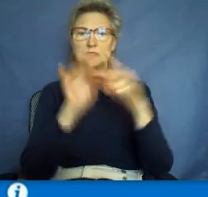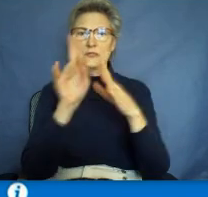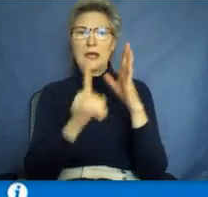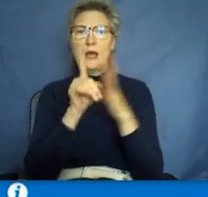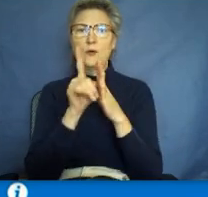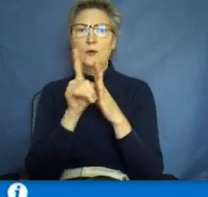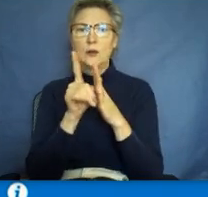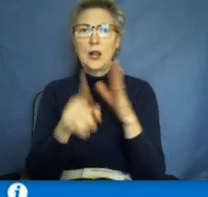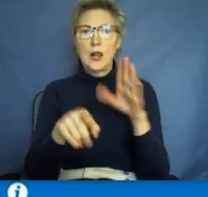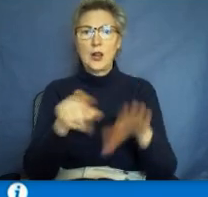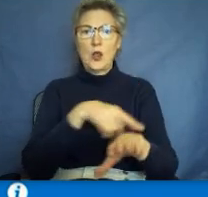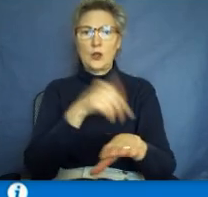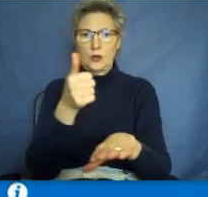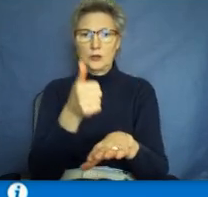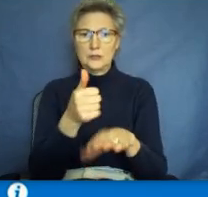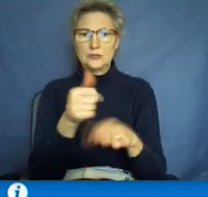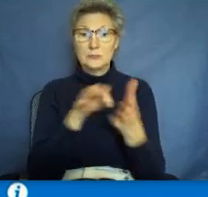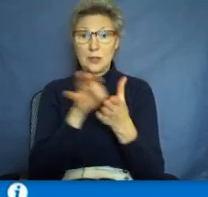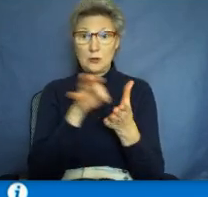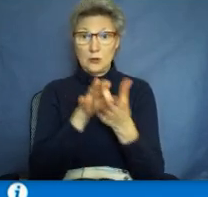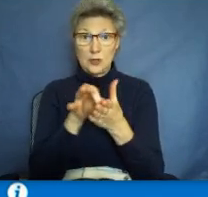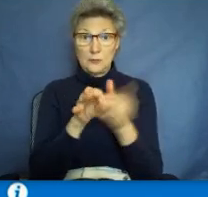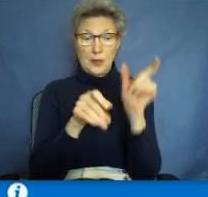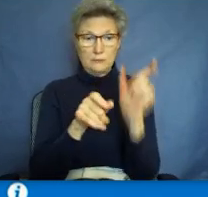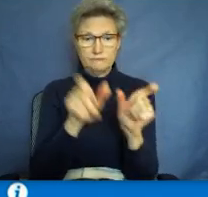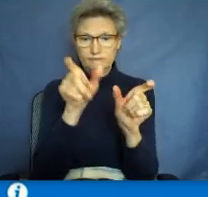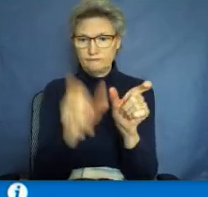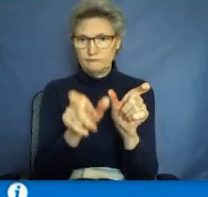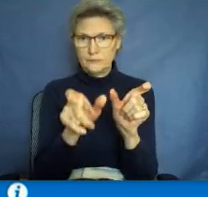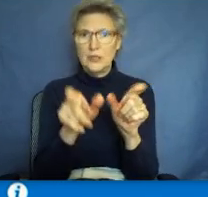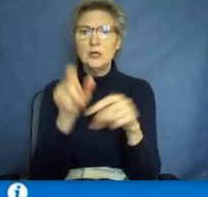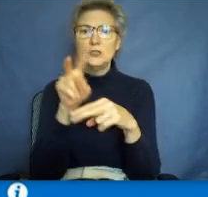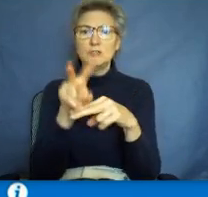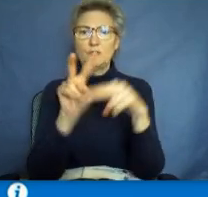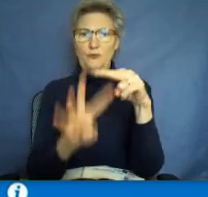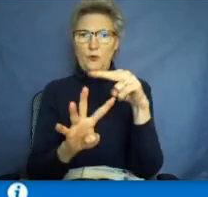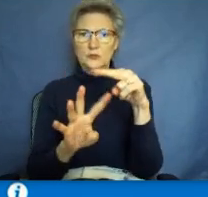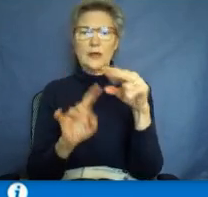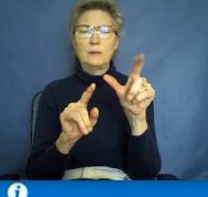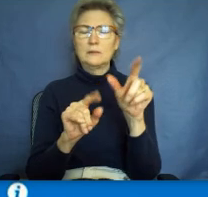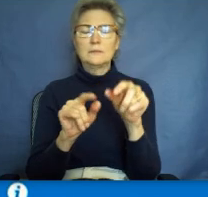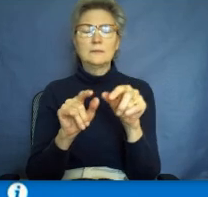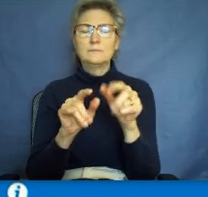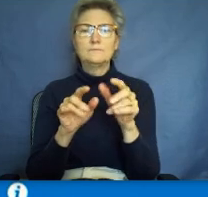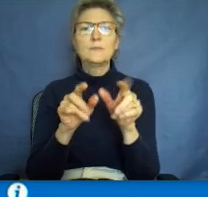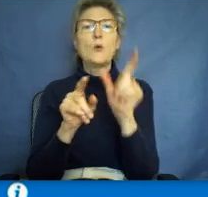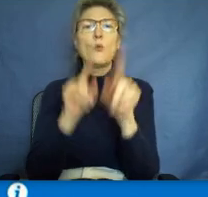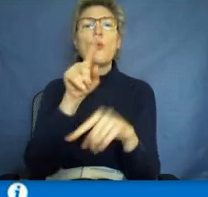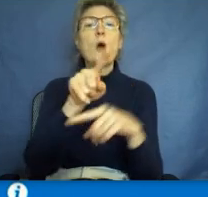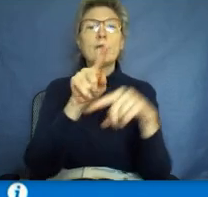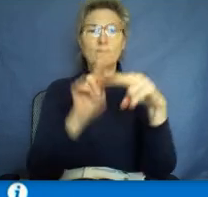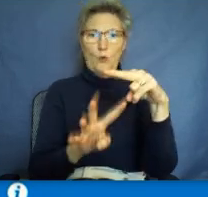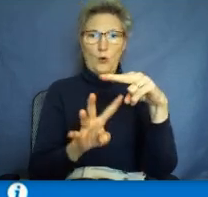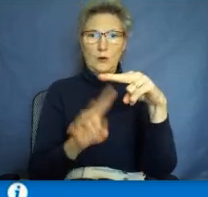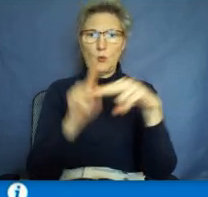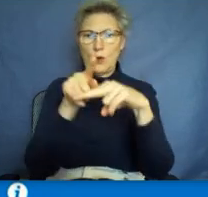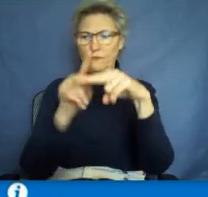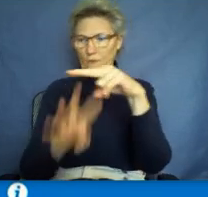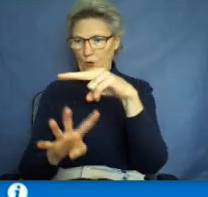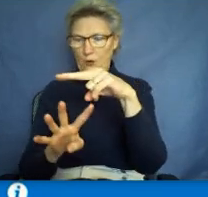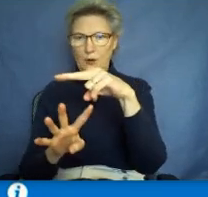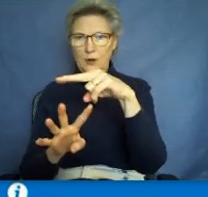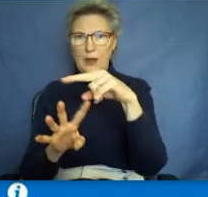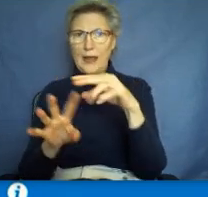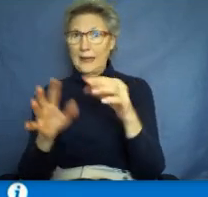I have this 2/4 of an hour. I know that I can reduce this to get a simpler term to find out actually how much time